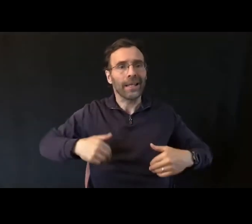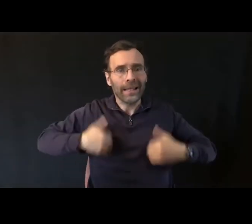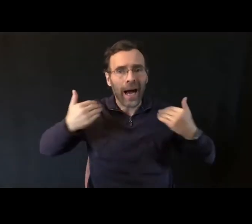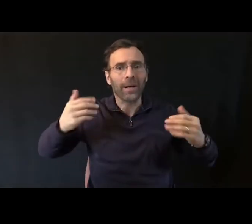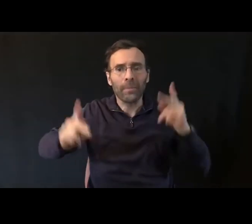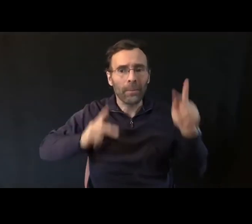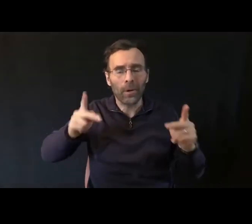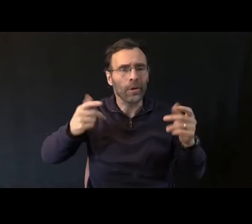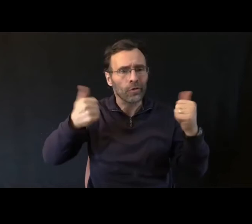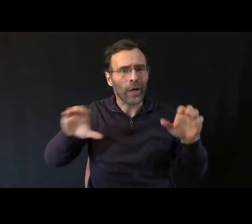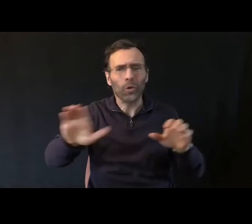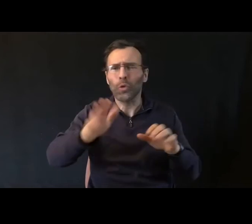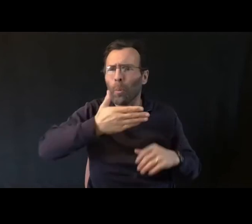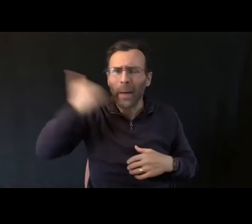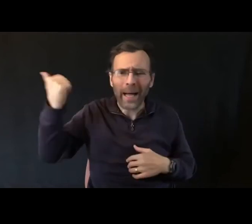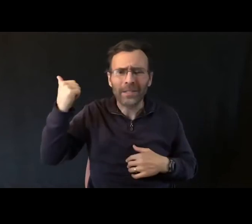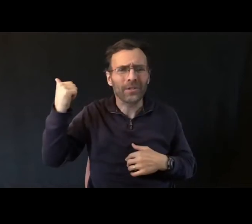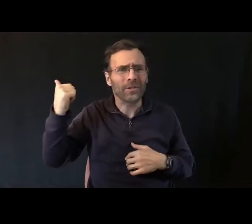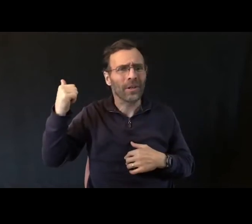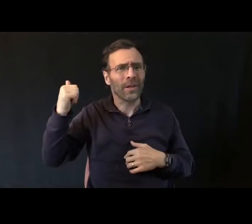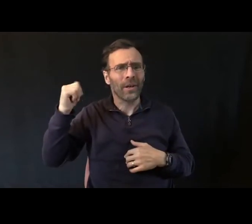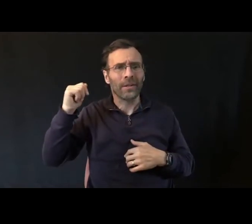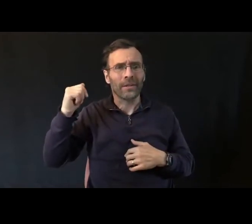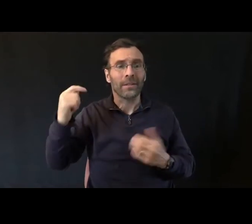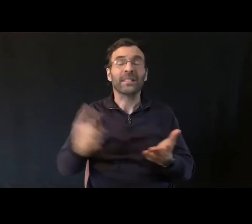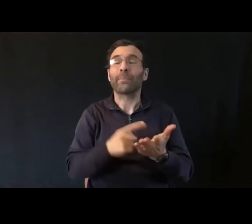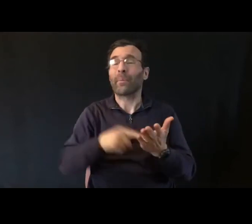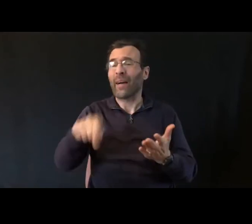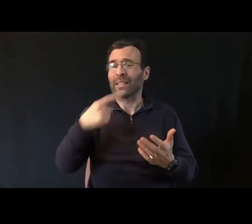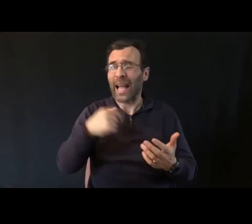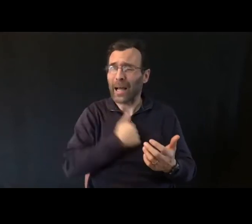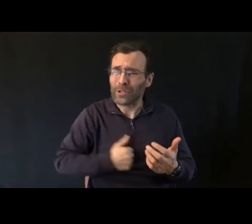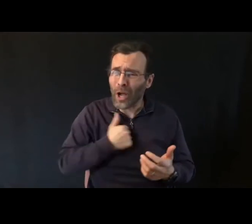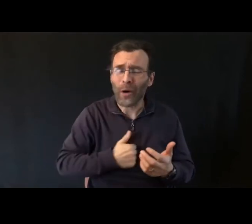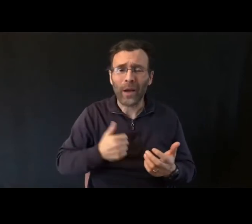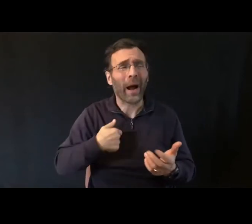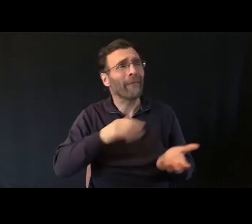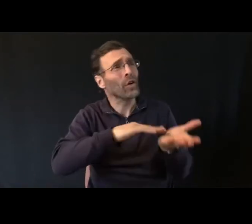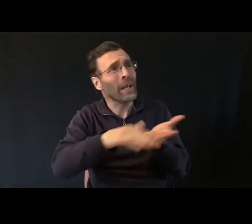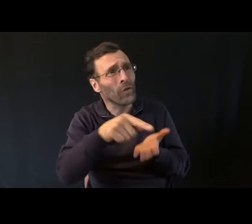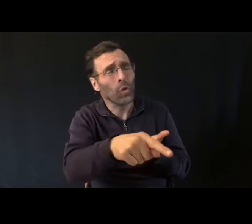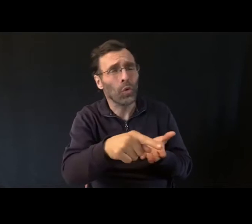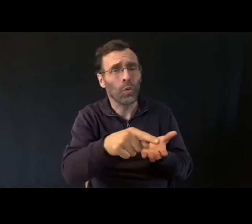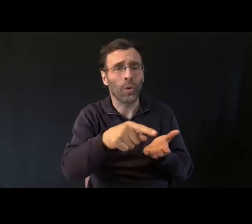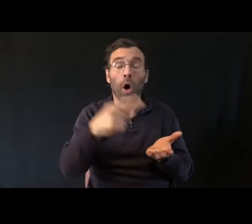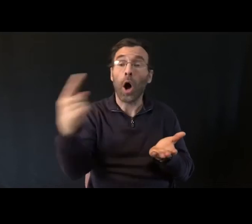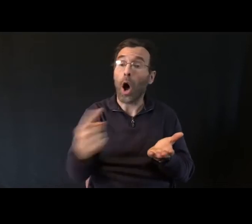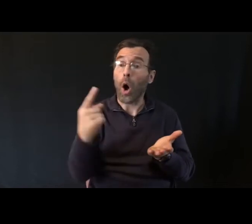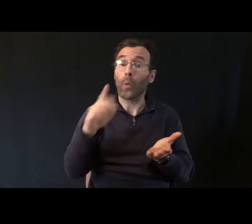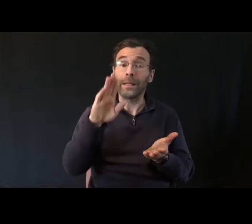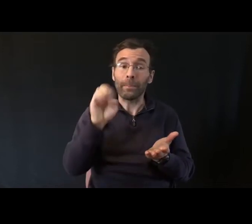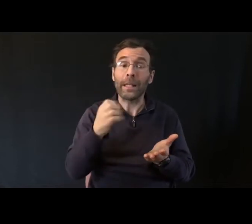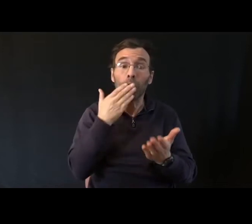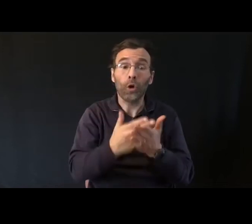to do your best. You know, you're gonna have to say, I'm sorry. You're gonna have to say, oh, I forgive you, you know, and always be good and